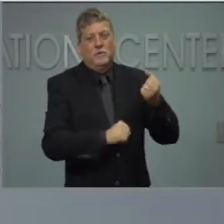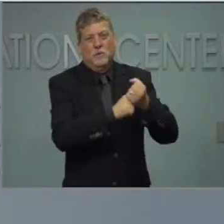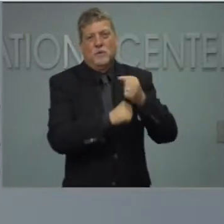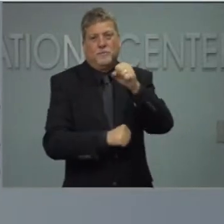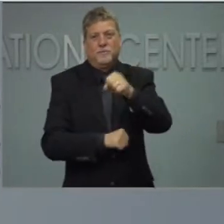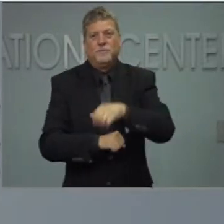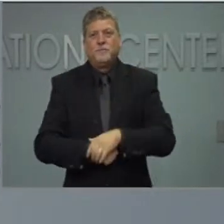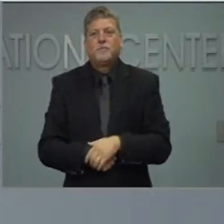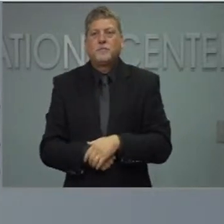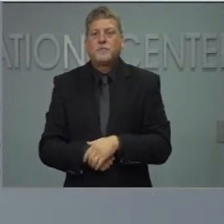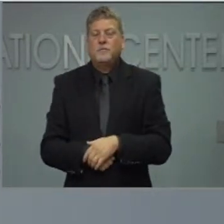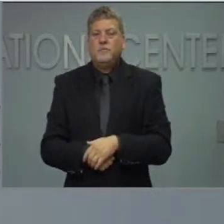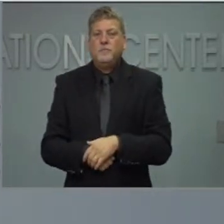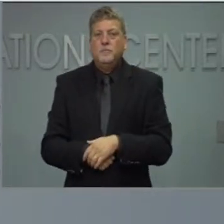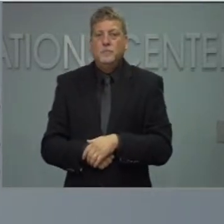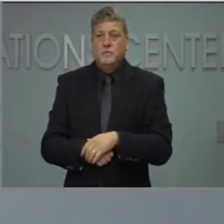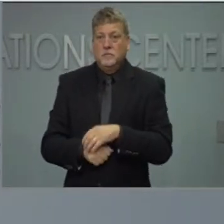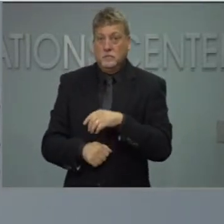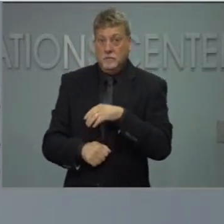Next question, please.